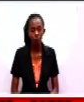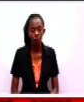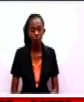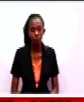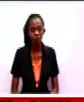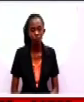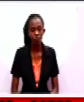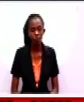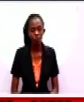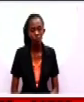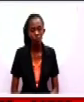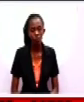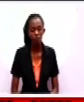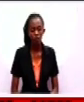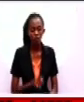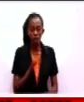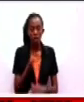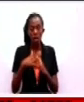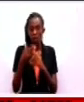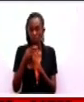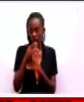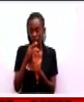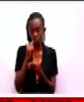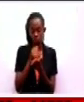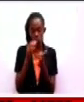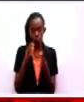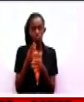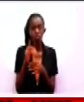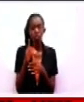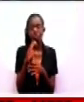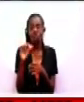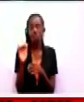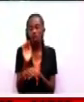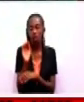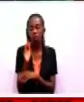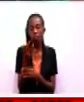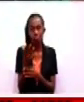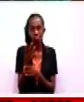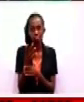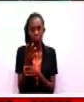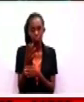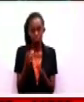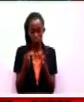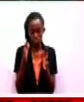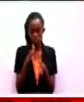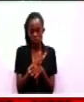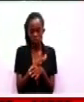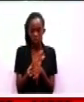Sasa hii ni bada Ya afisa kuta kwa up elele kuw hasil Isa ombi kwa hakim mku wa